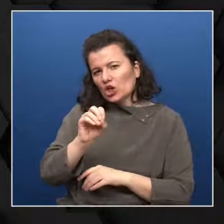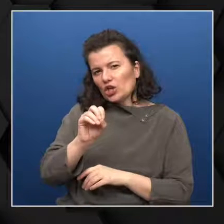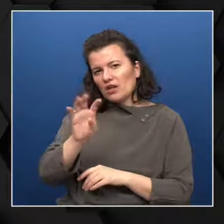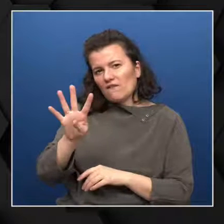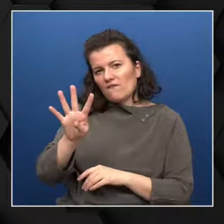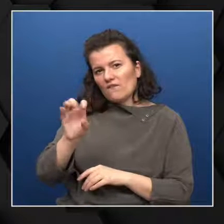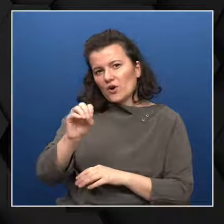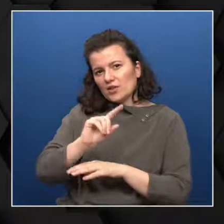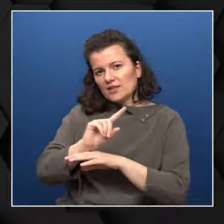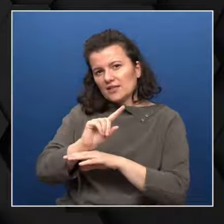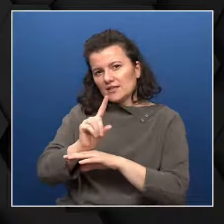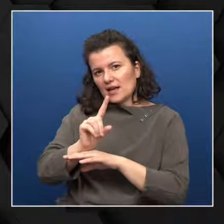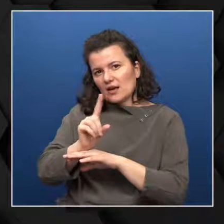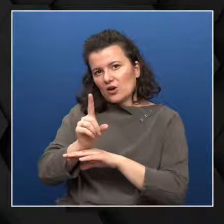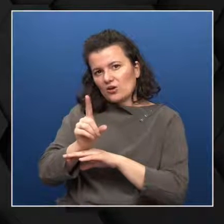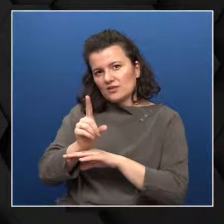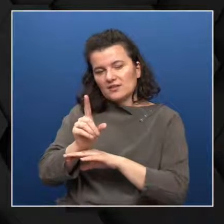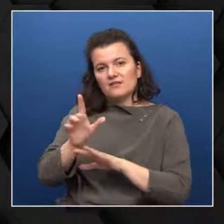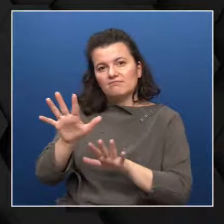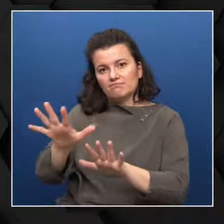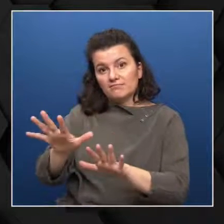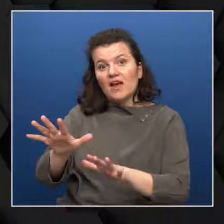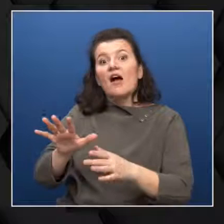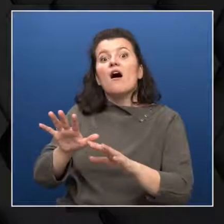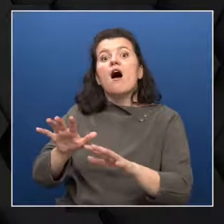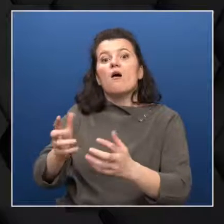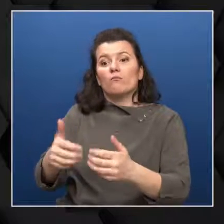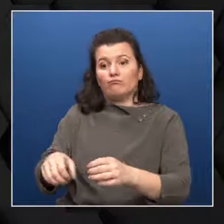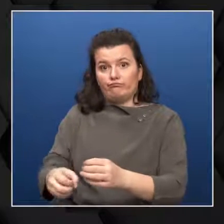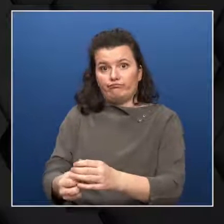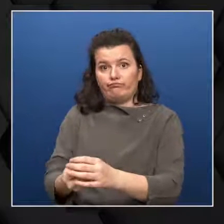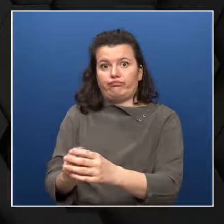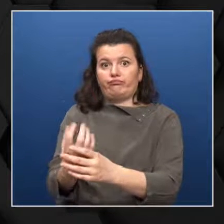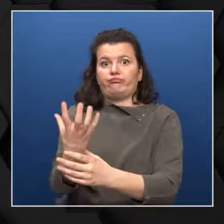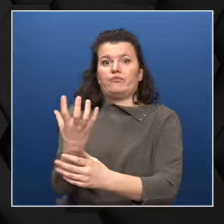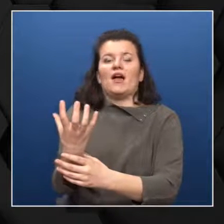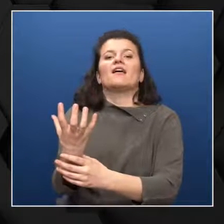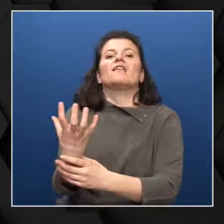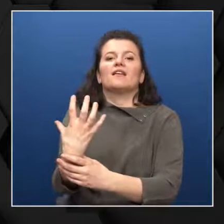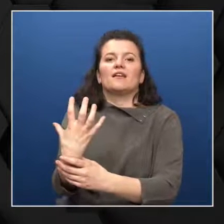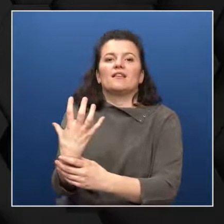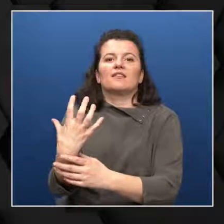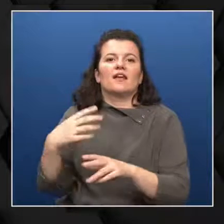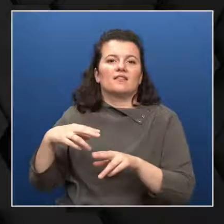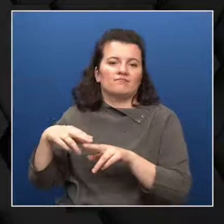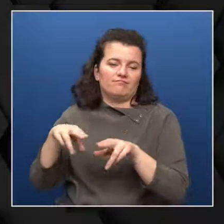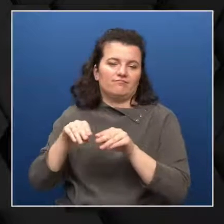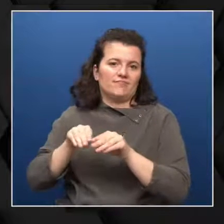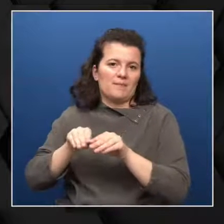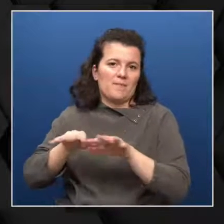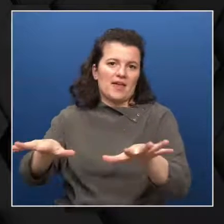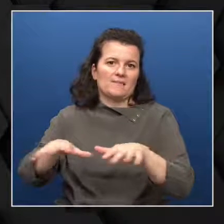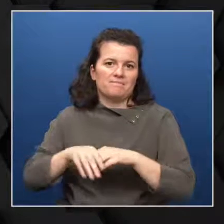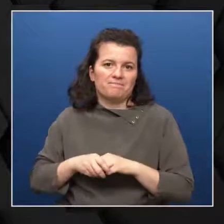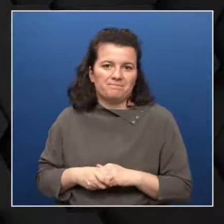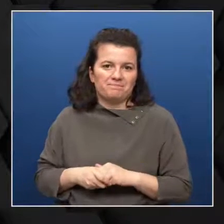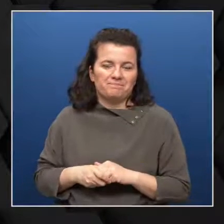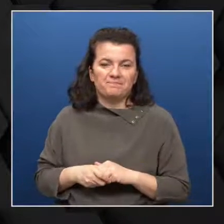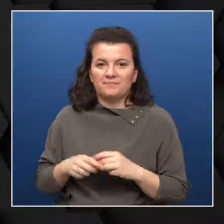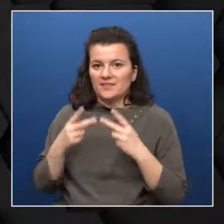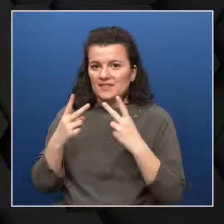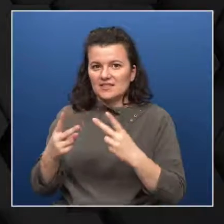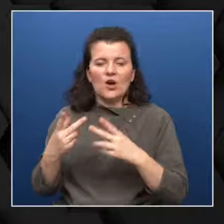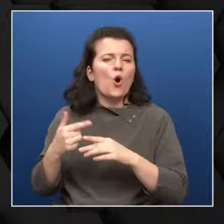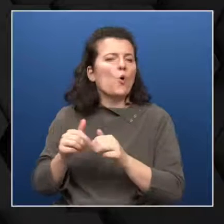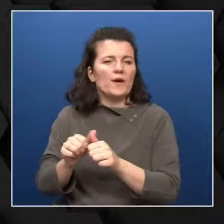for the first bit to be encoded, and then it starts playing because there is always a delay in the stream. So you also always have that